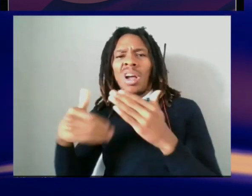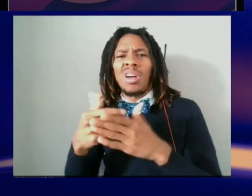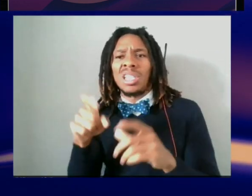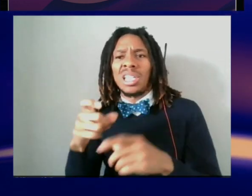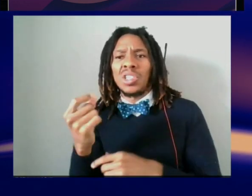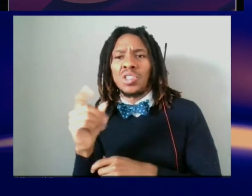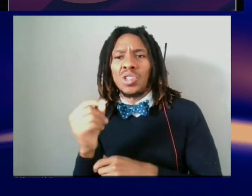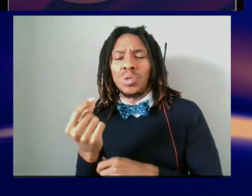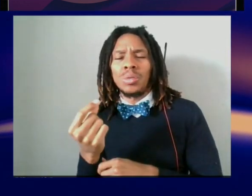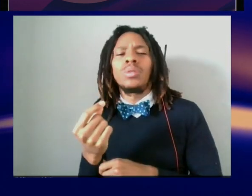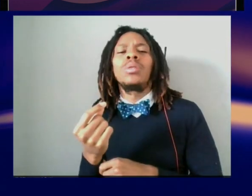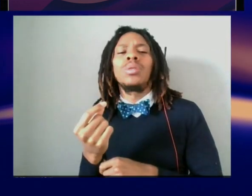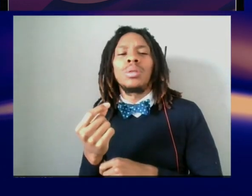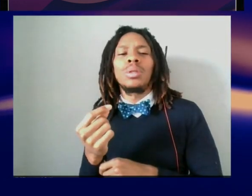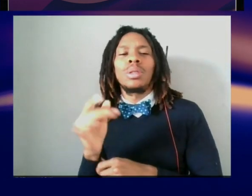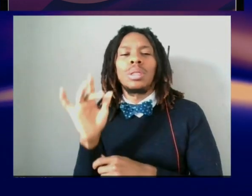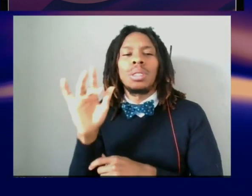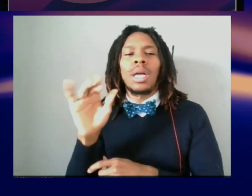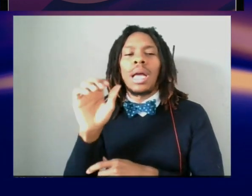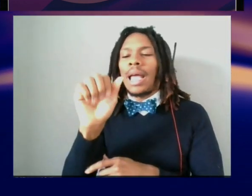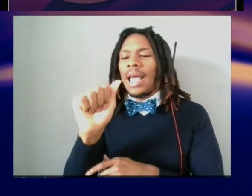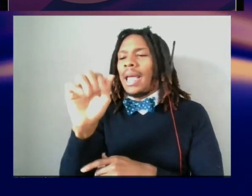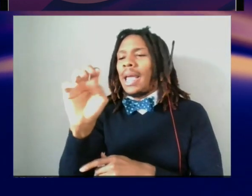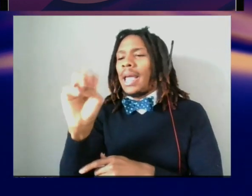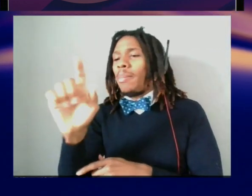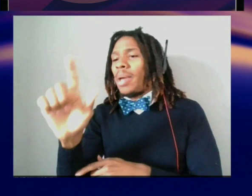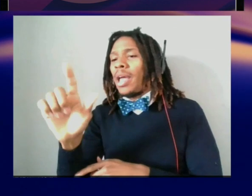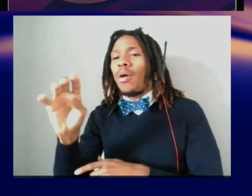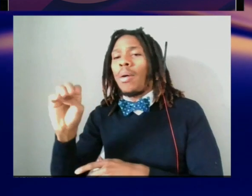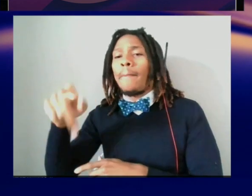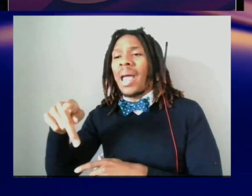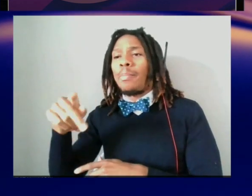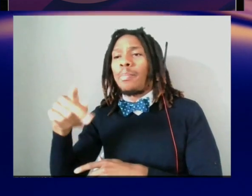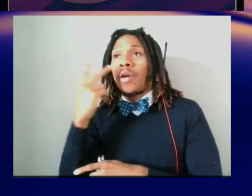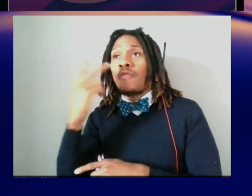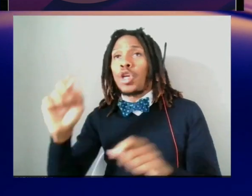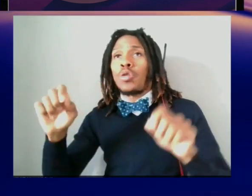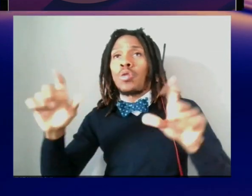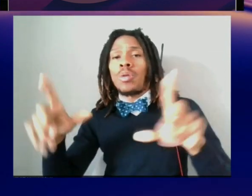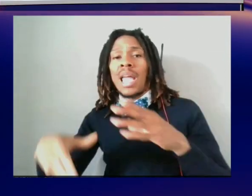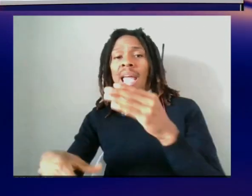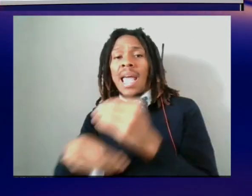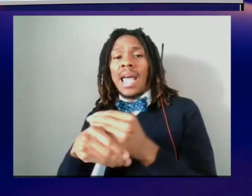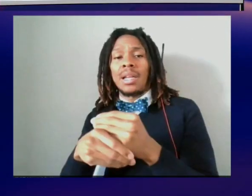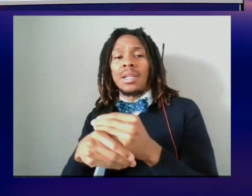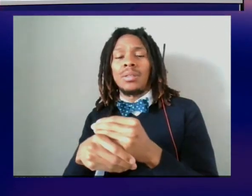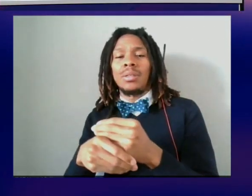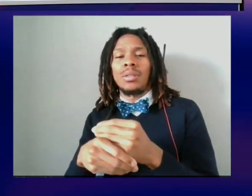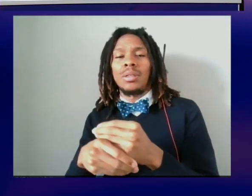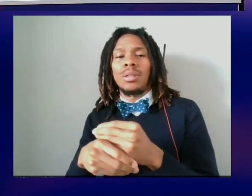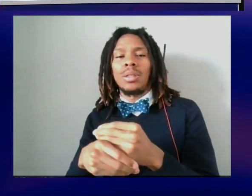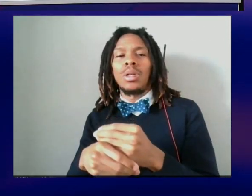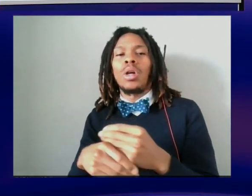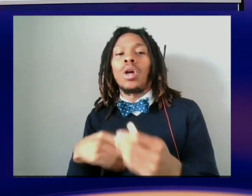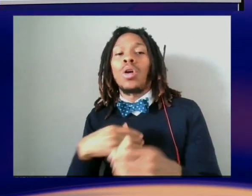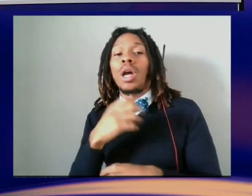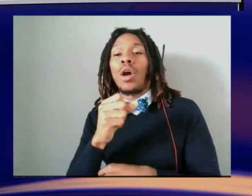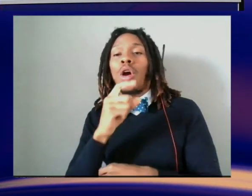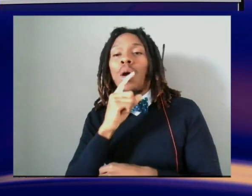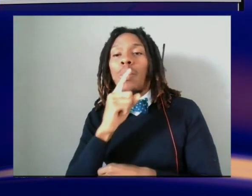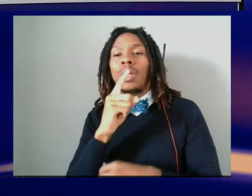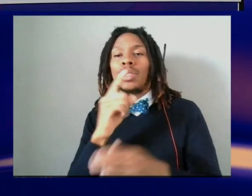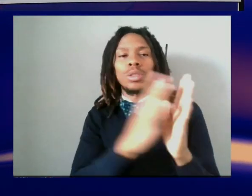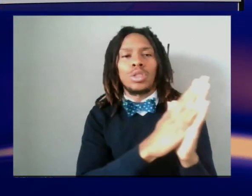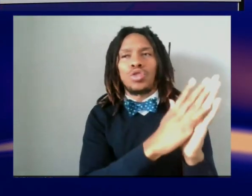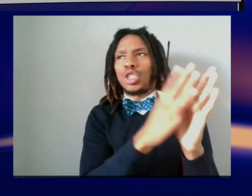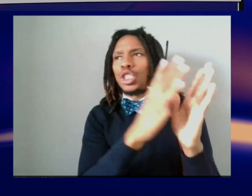in AML map view, add it right here. And then we want it to make sure that it stretches to all the sides. So